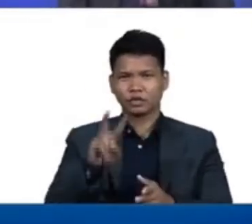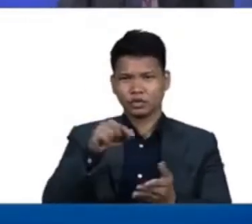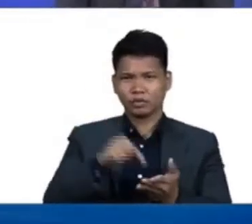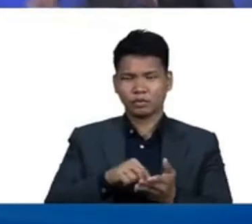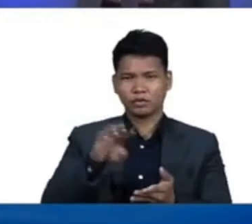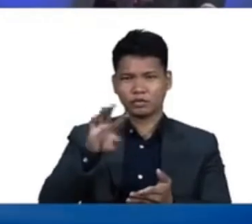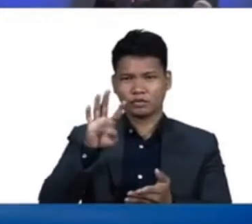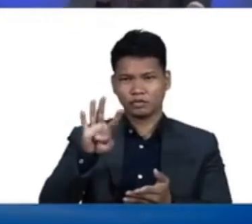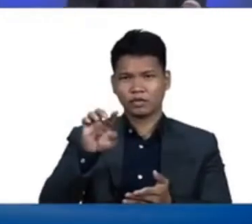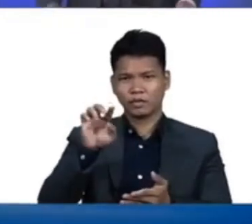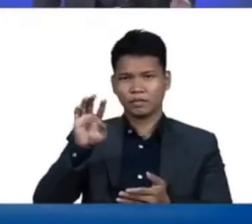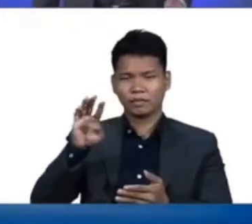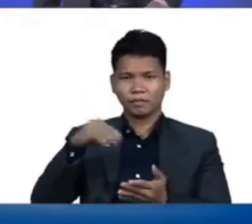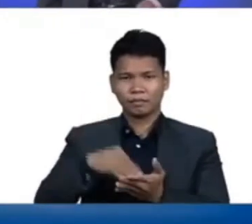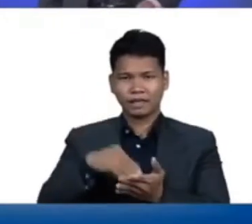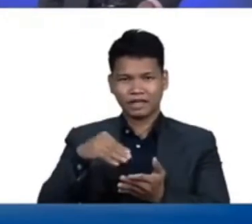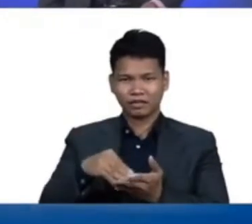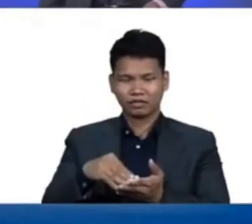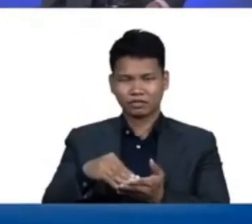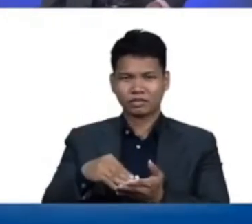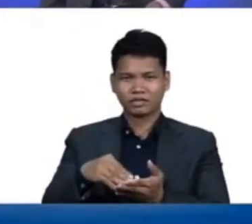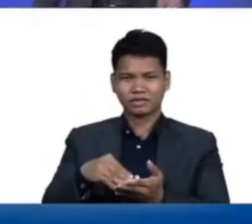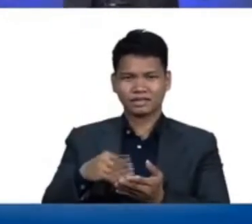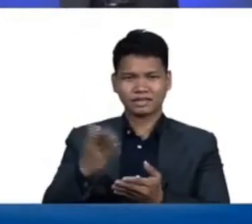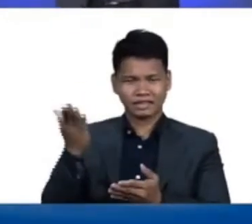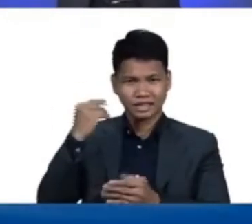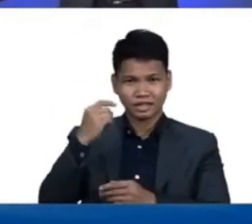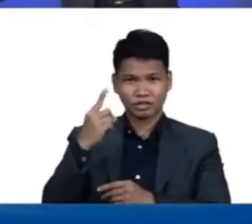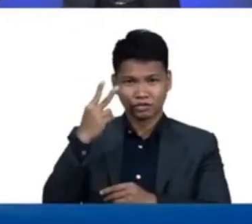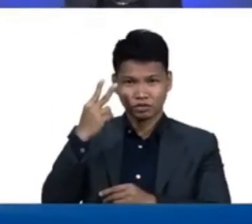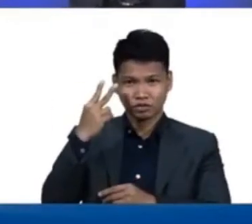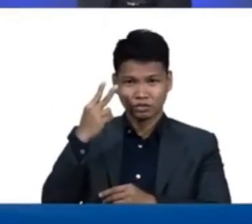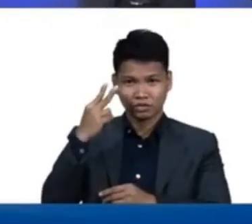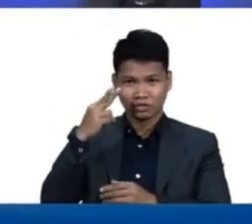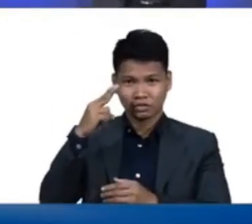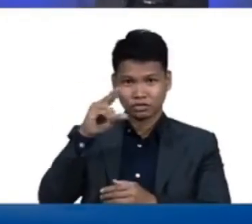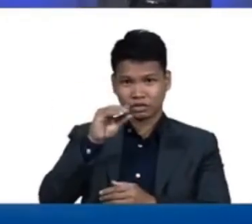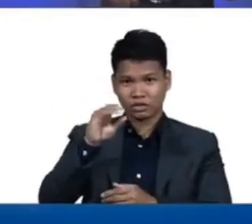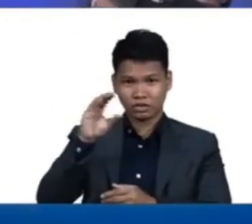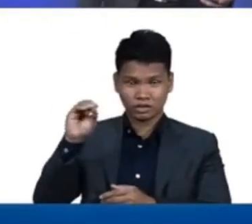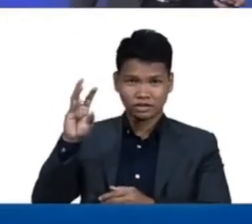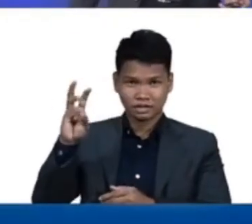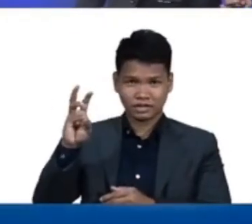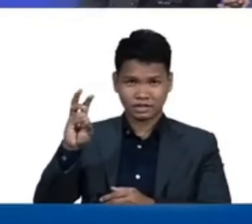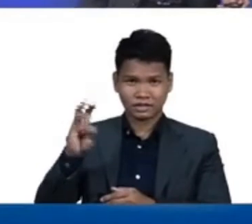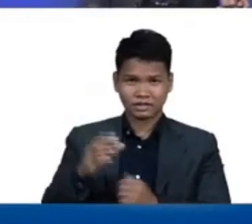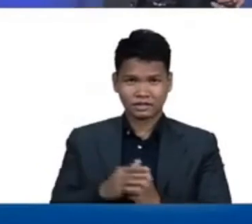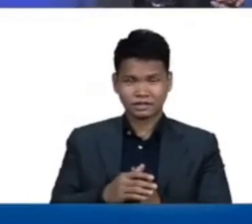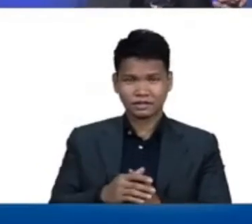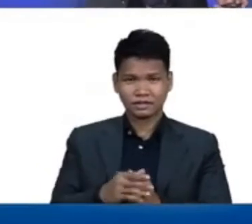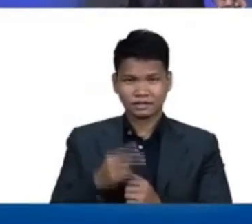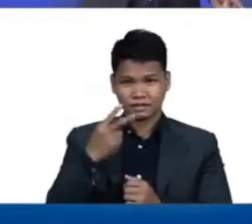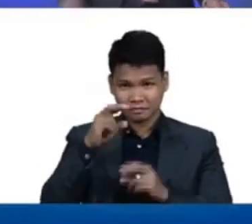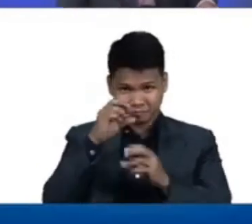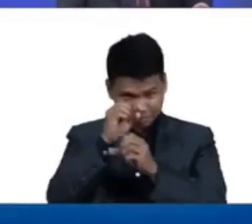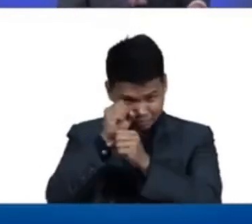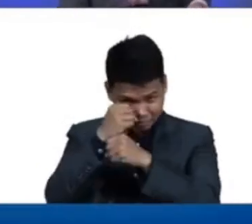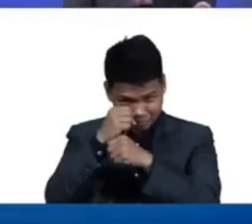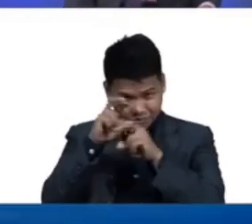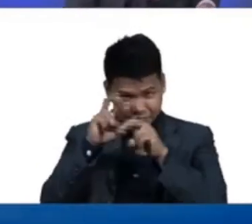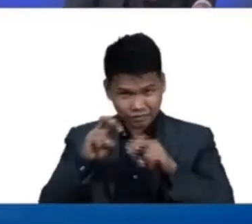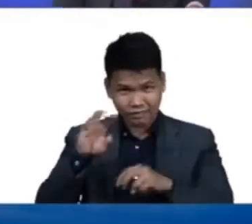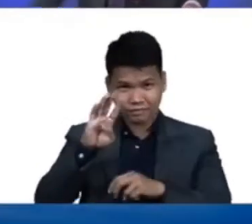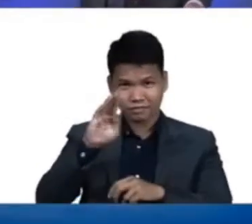on bibles in 2006 kaya nga sabi ng Barna Research Group 93%